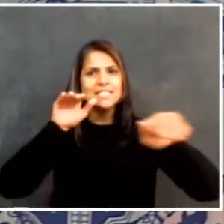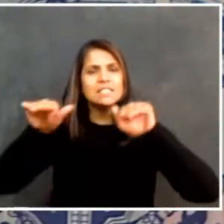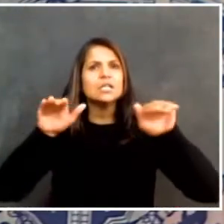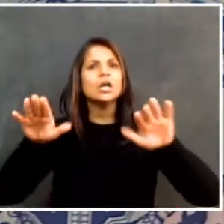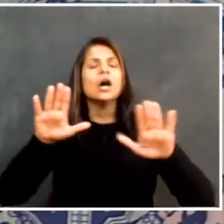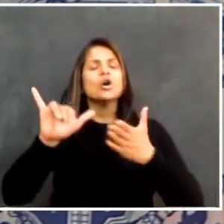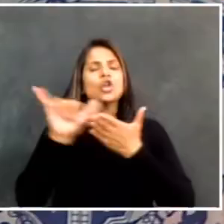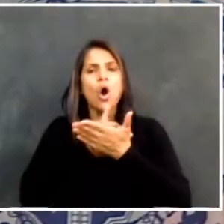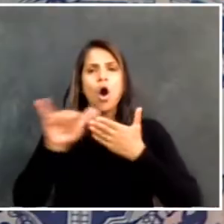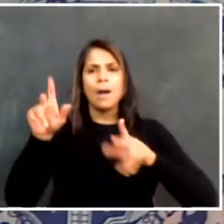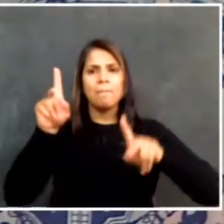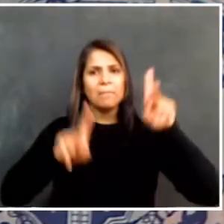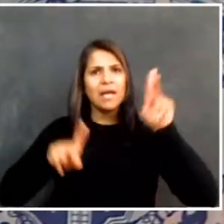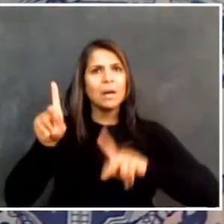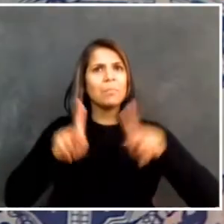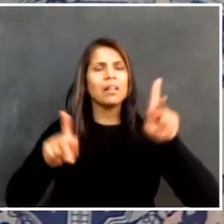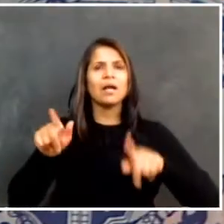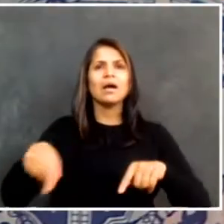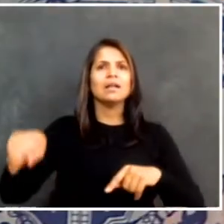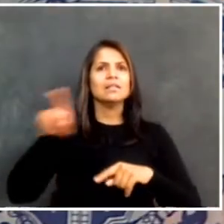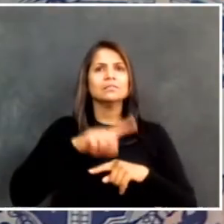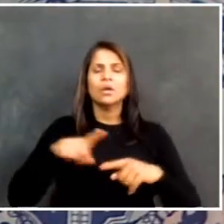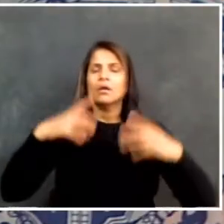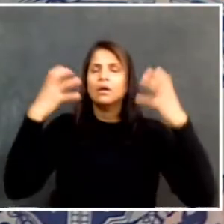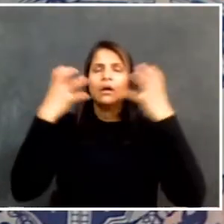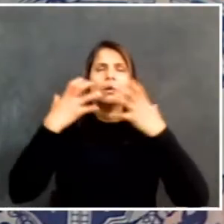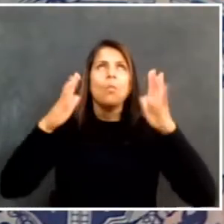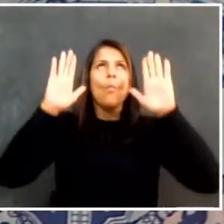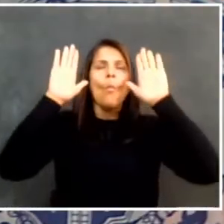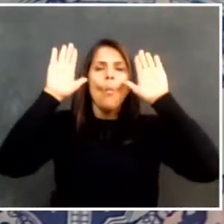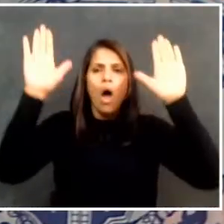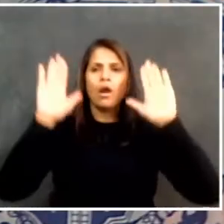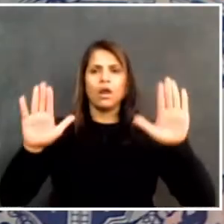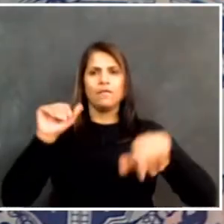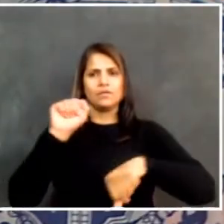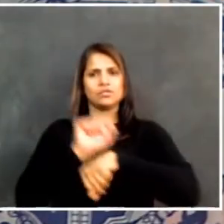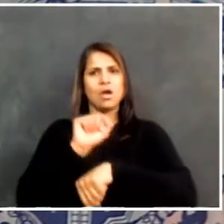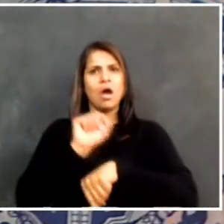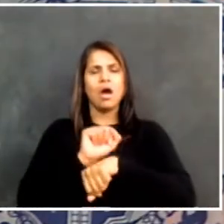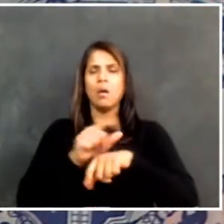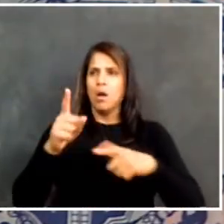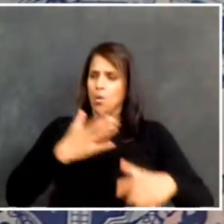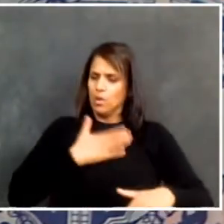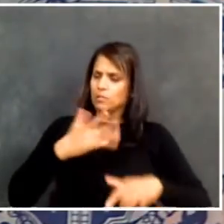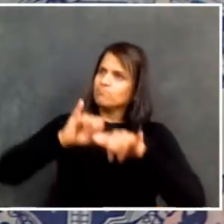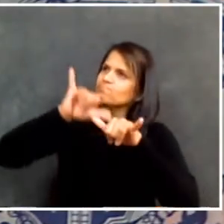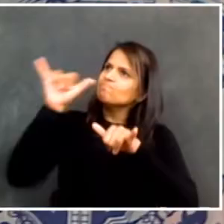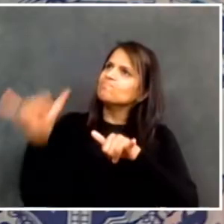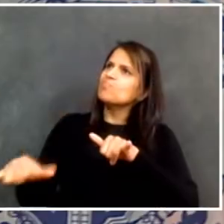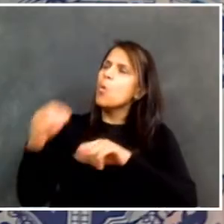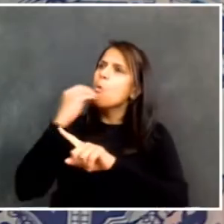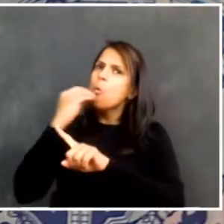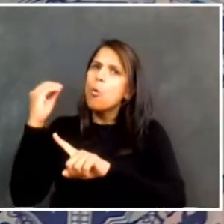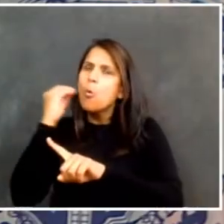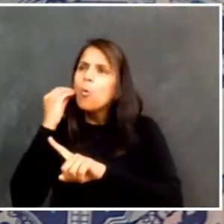distancing, shelter in place, finding a way to make it happen. But also look at what's happened in just the last 48 hours.